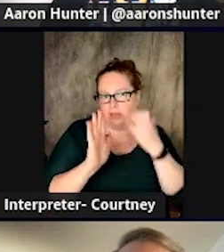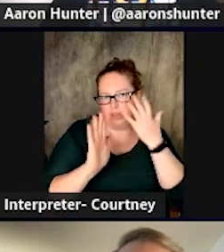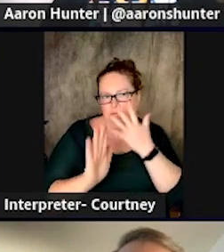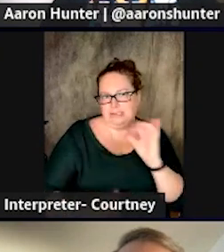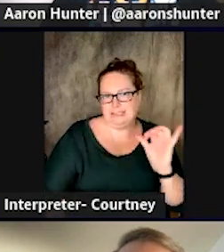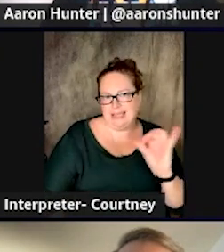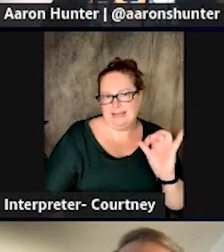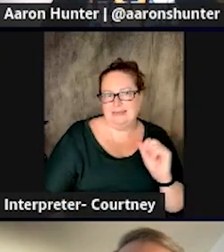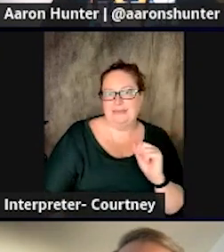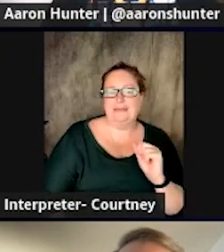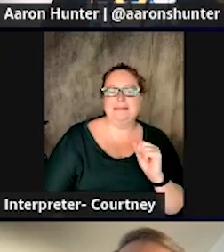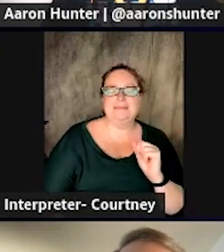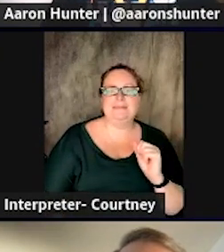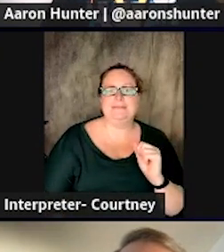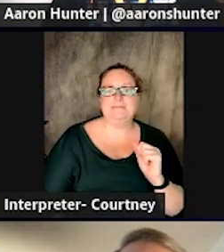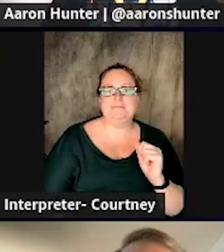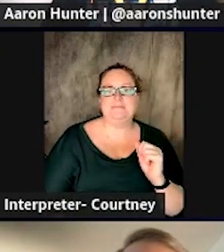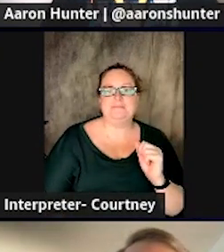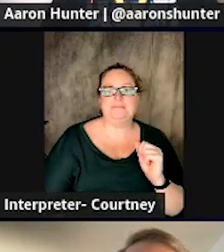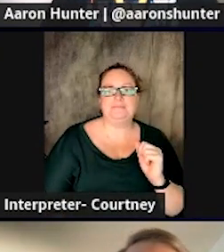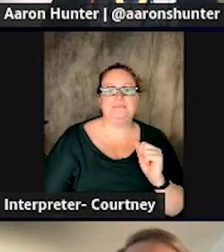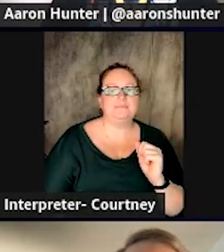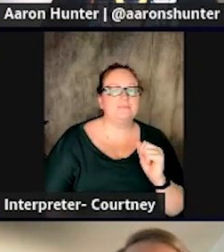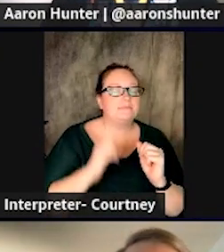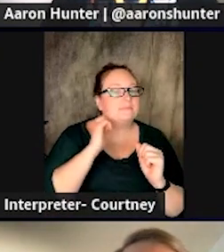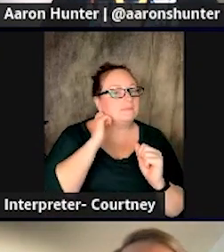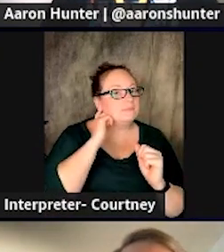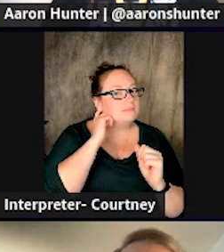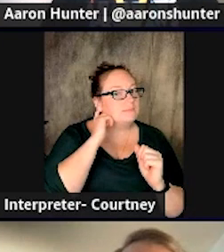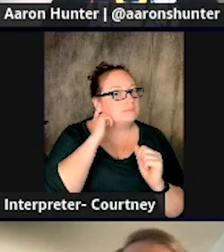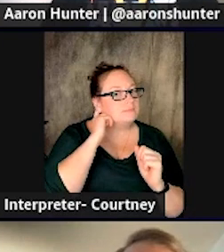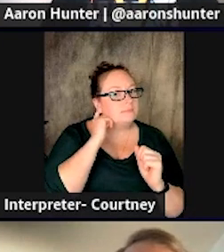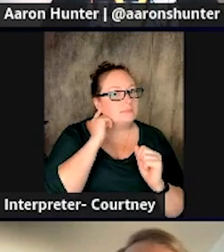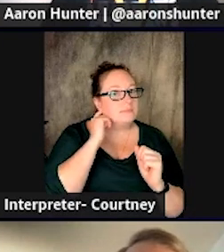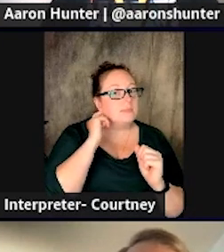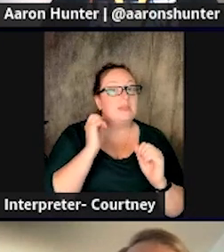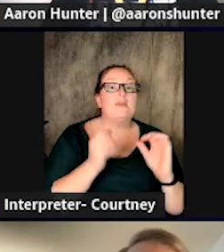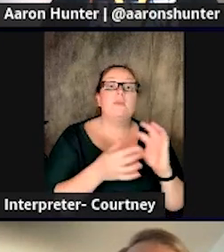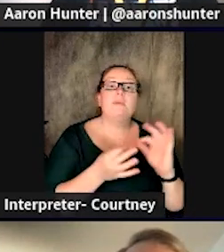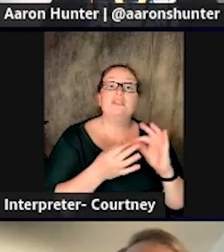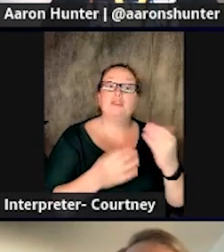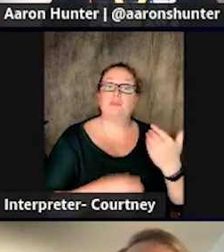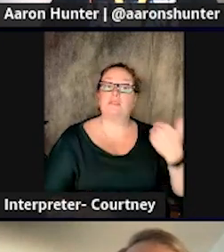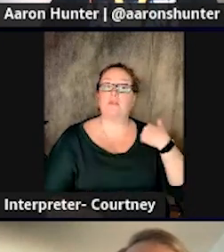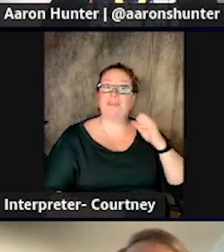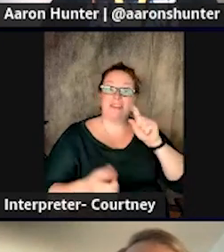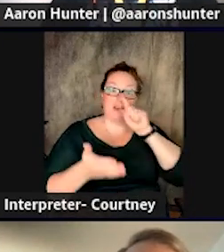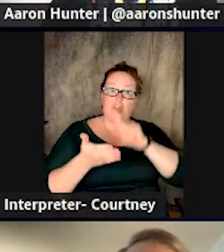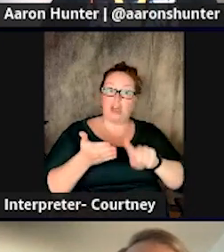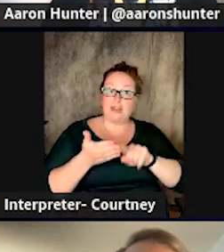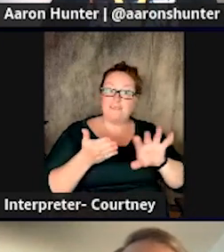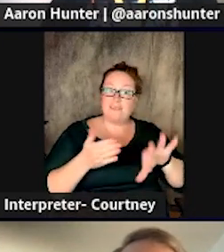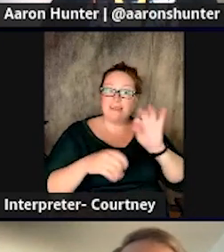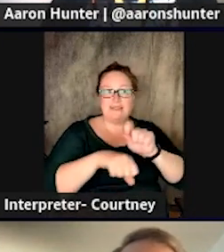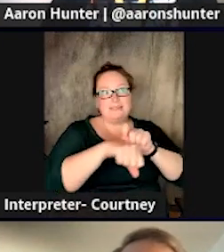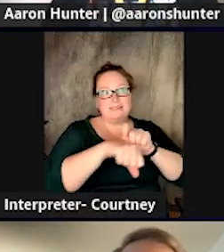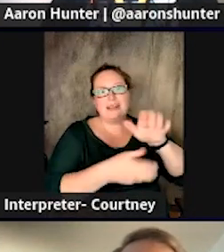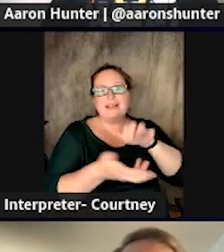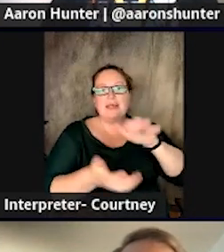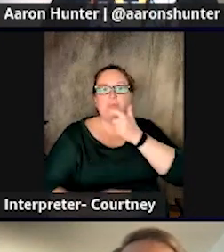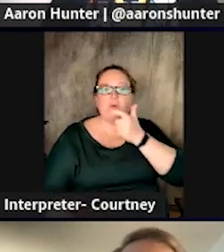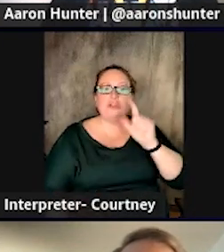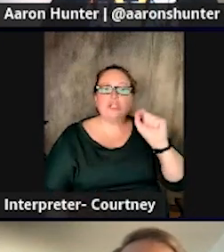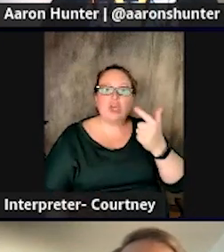information that it provides. So as we've mentioned before, you can send this audit finding to CloudWatch logs. You can send it Kinesis